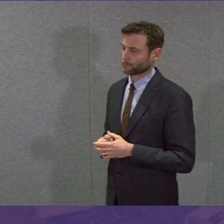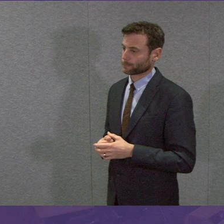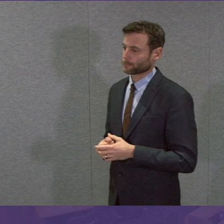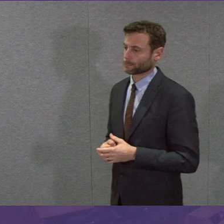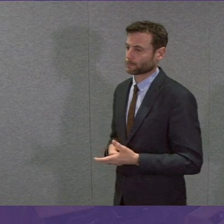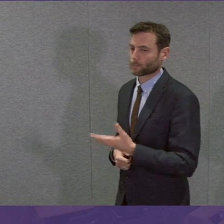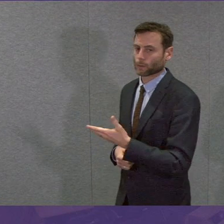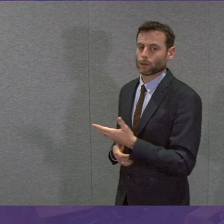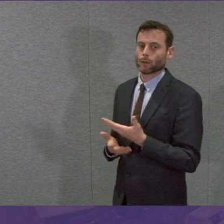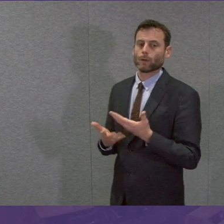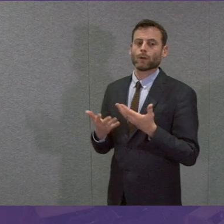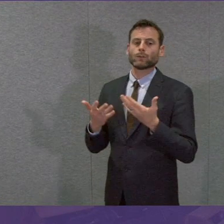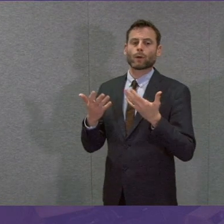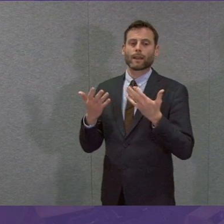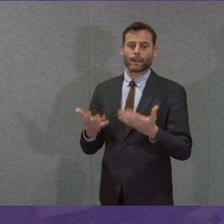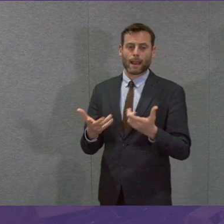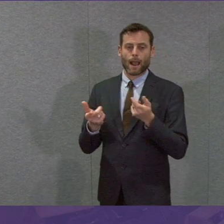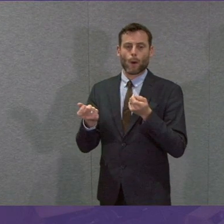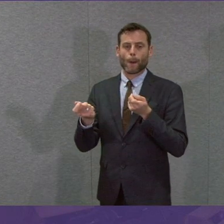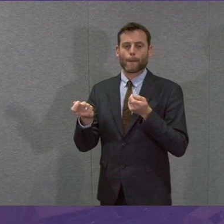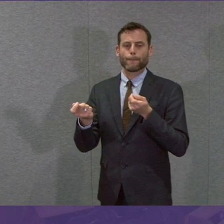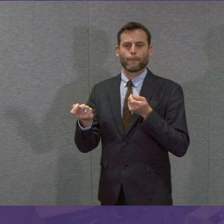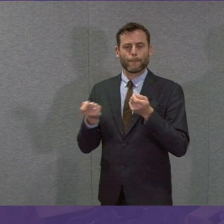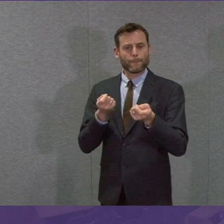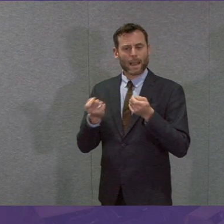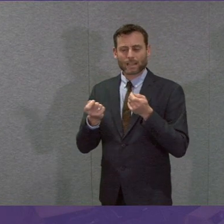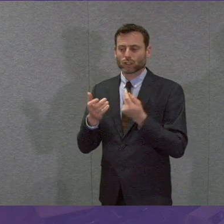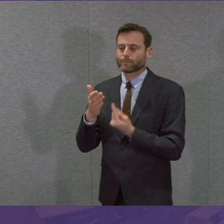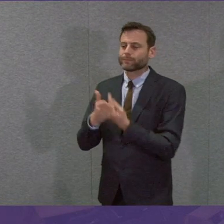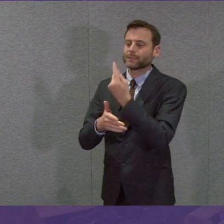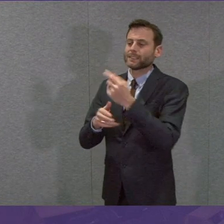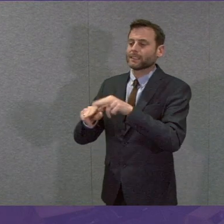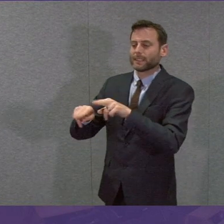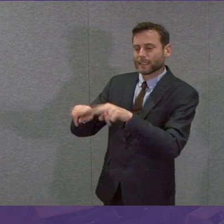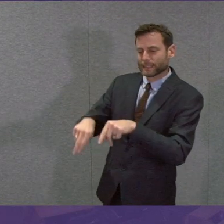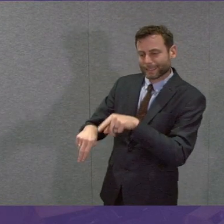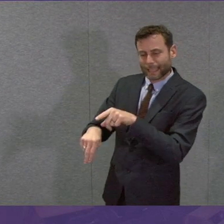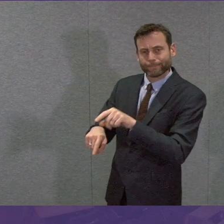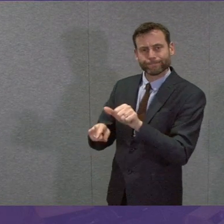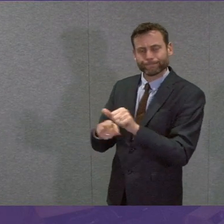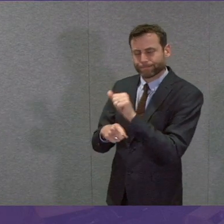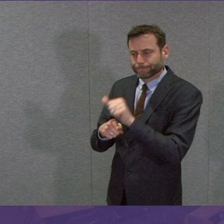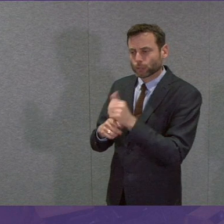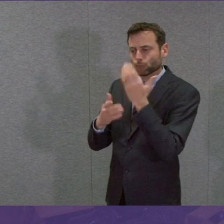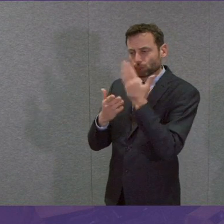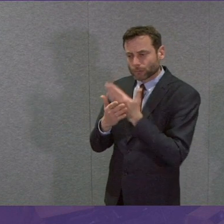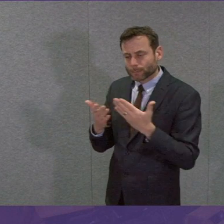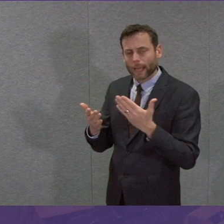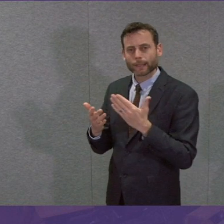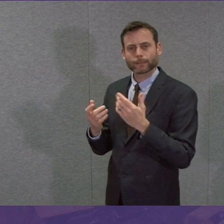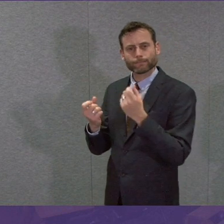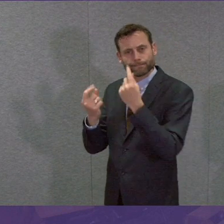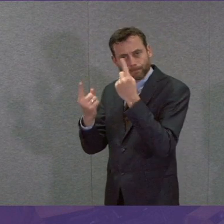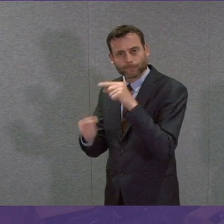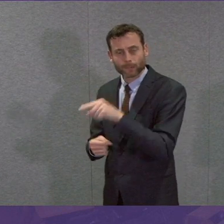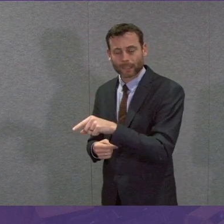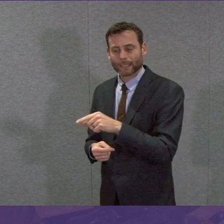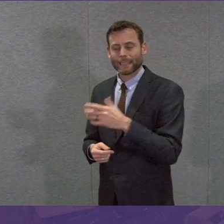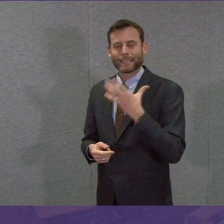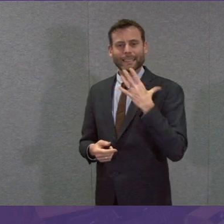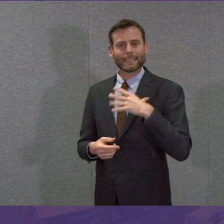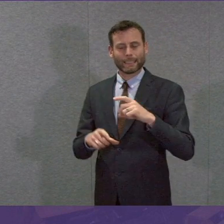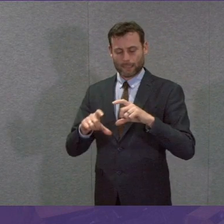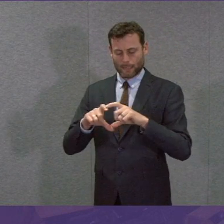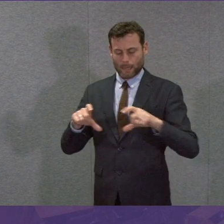Presiding Officer. In relation to managing the deceased with respect and dignity, the bill intends to remove the need for a second confirmatory medical certificate for a